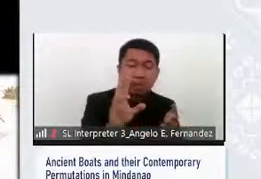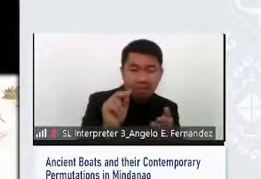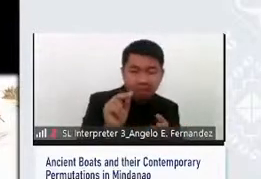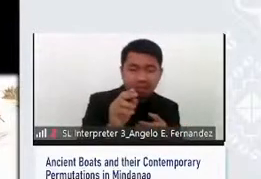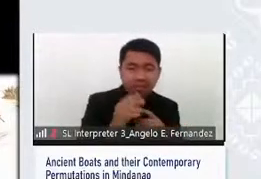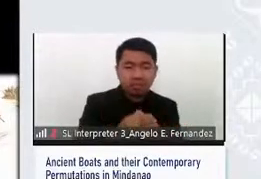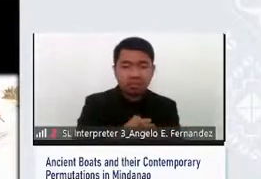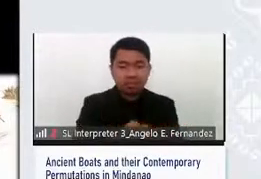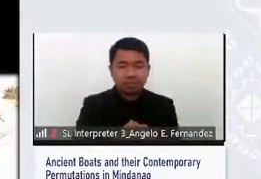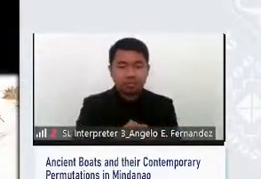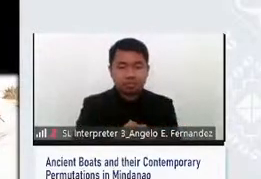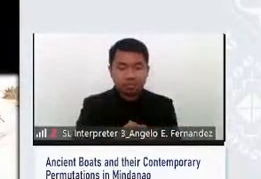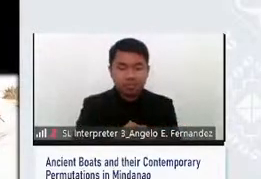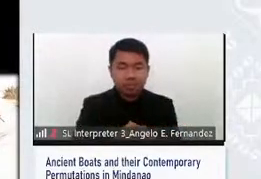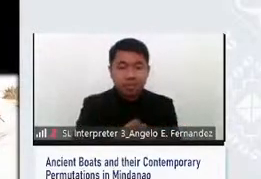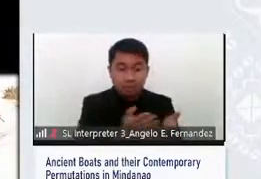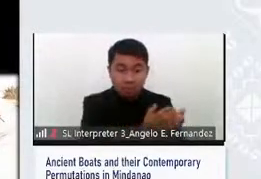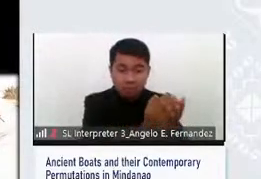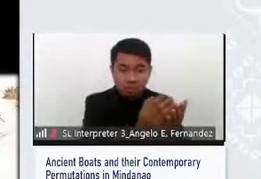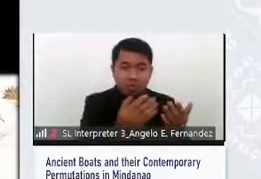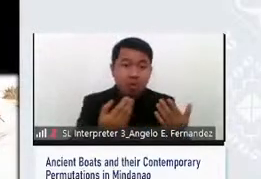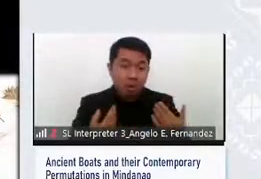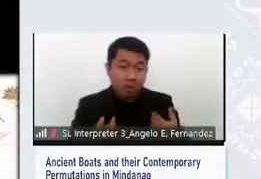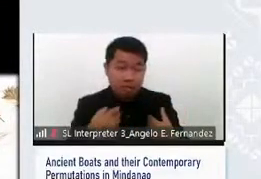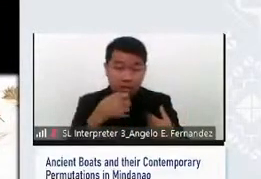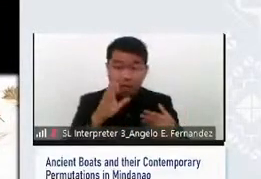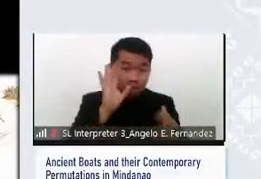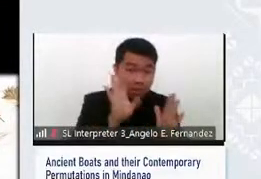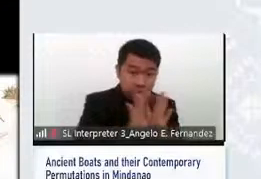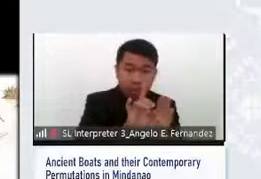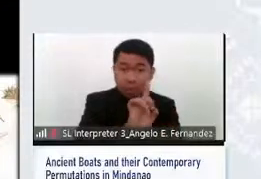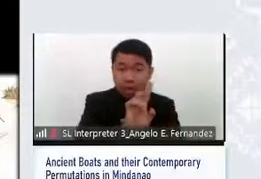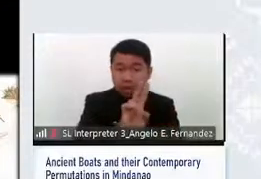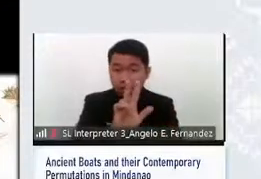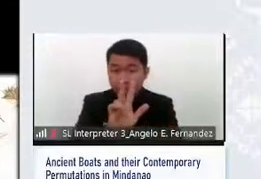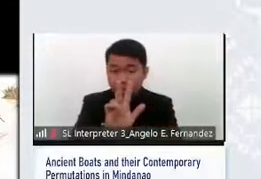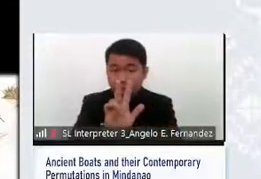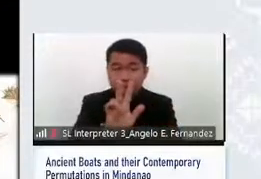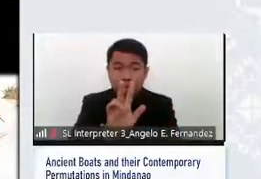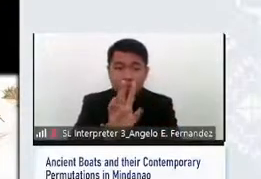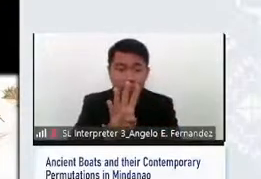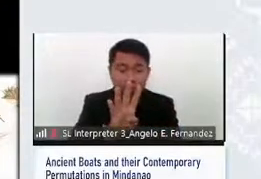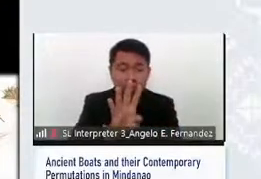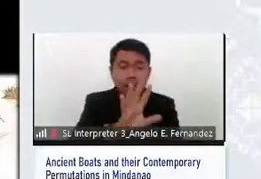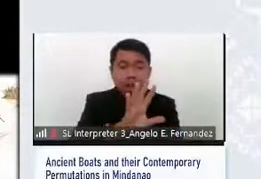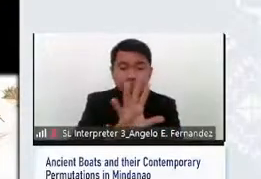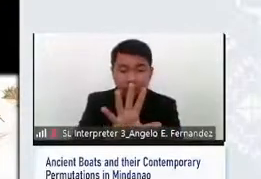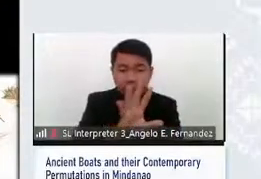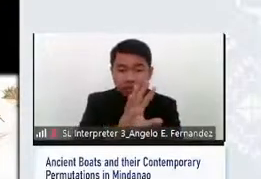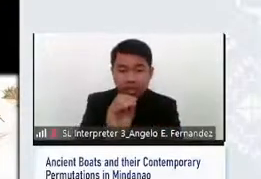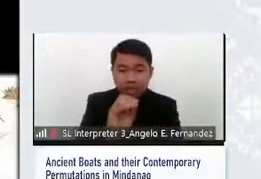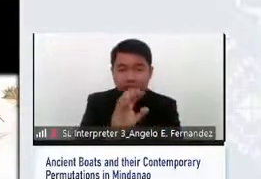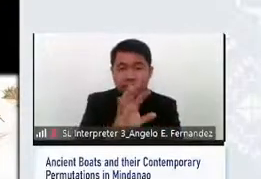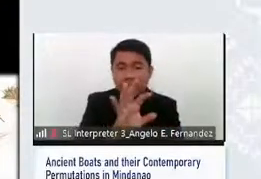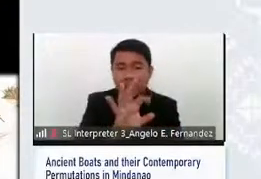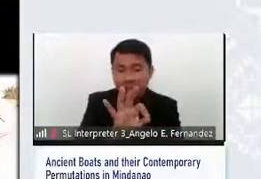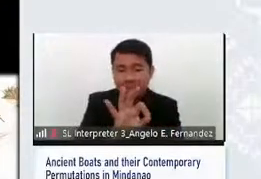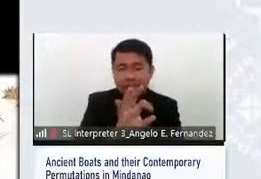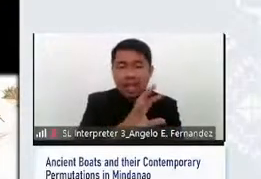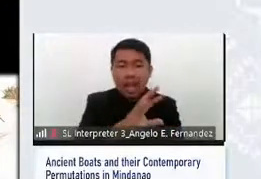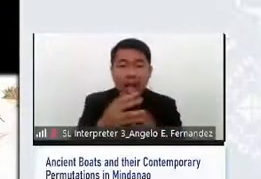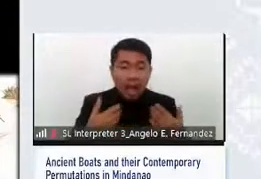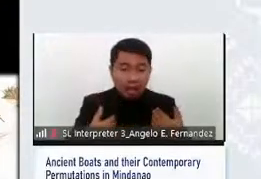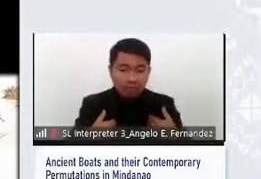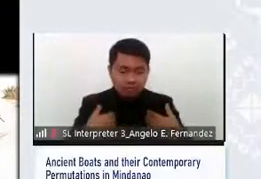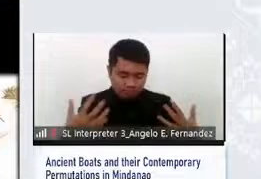Butuan boats 1, 2, 4, 5, and 9 have plank edge joined with wooden dowels, such